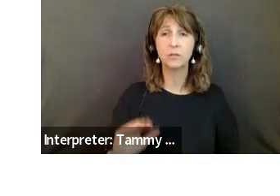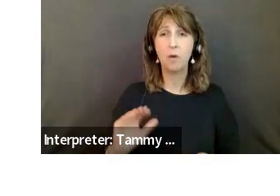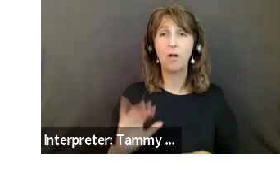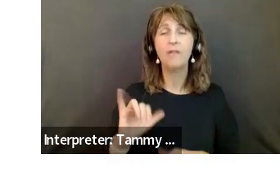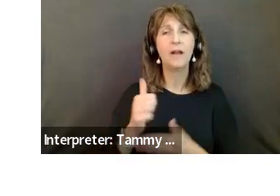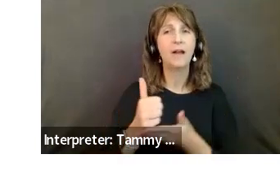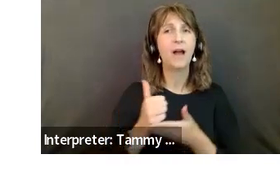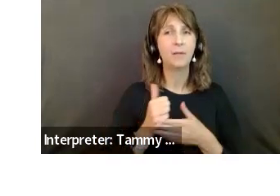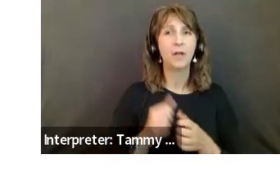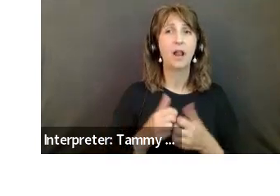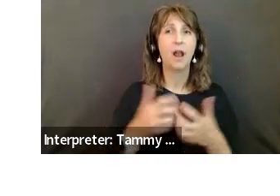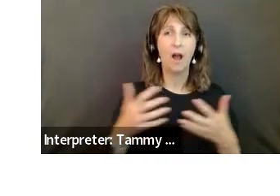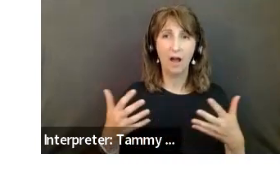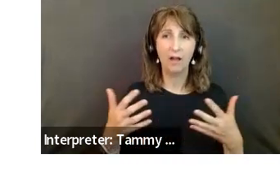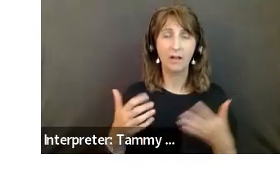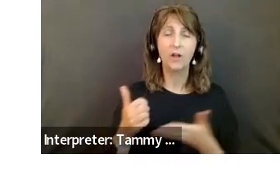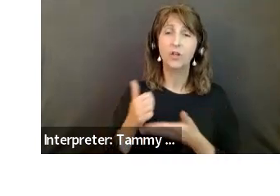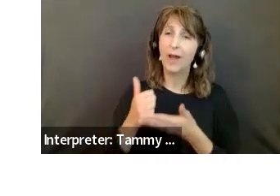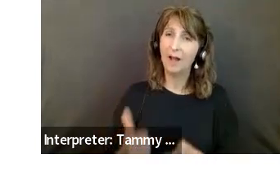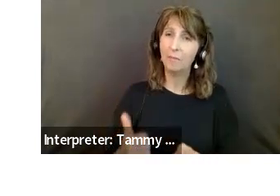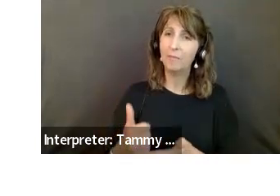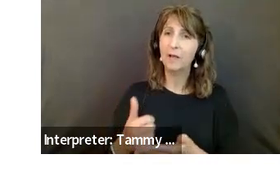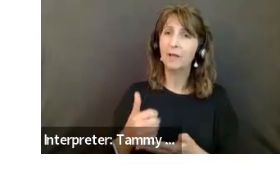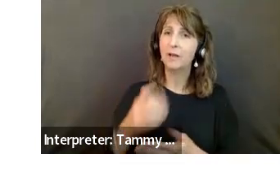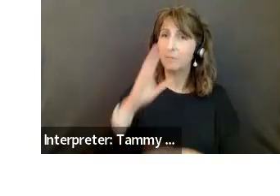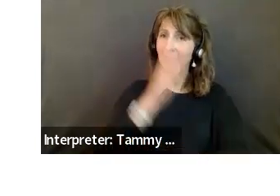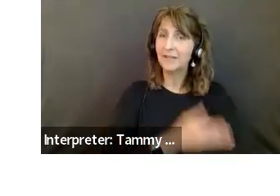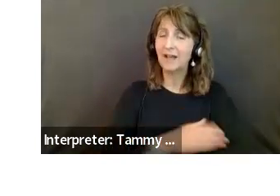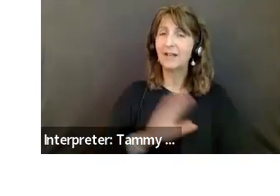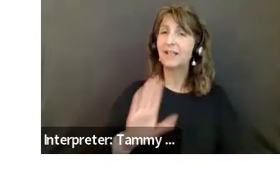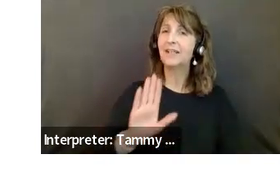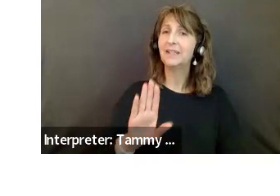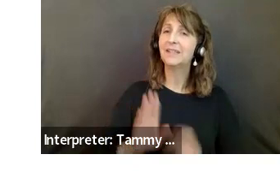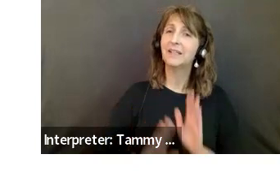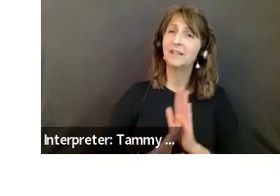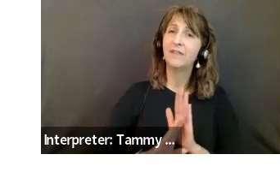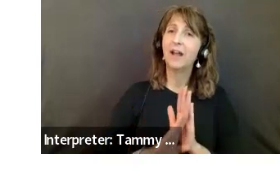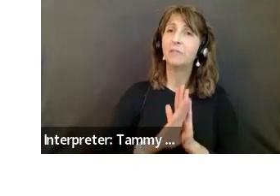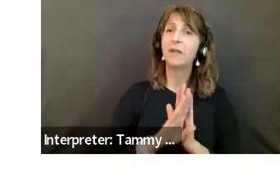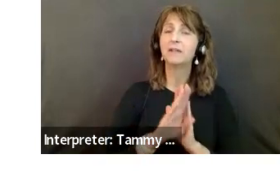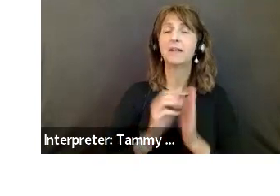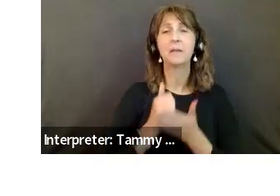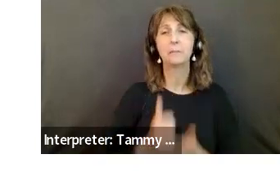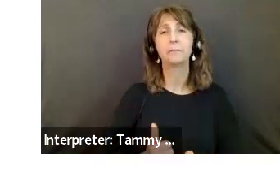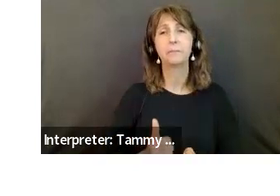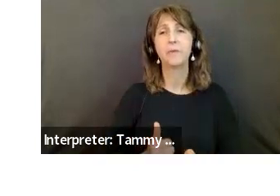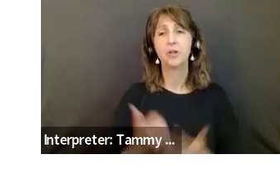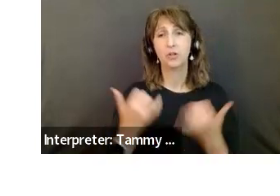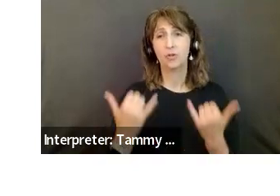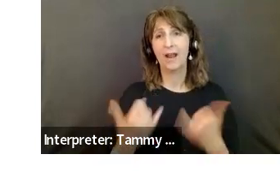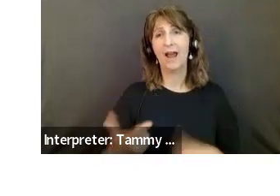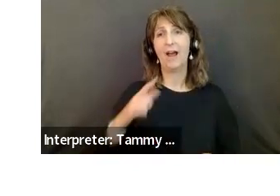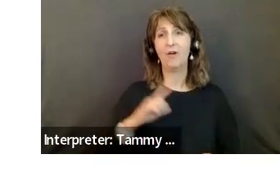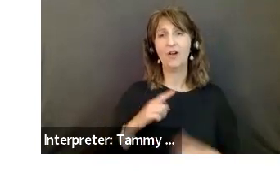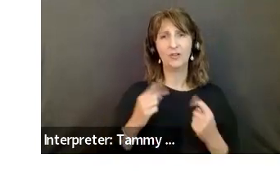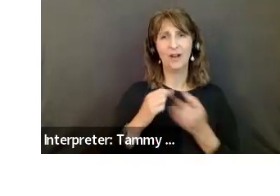huge difference in helping him his development over his lifetime. So we're trying to help other parents